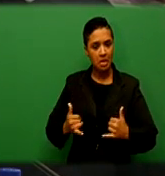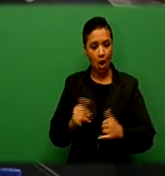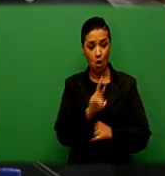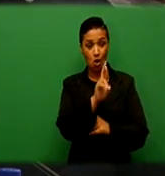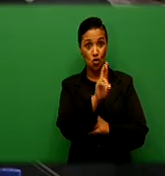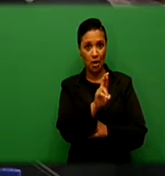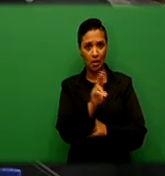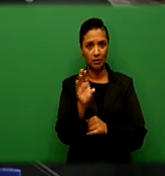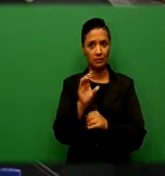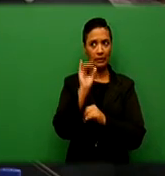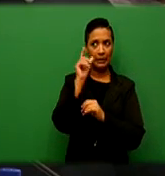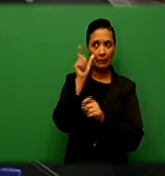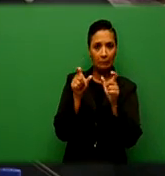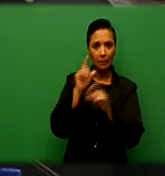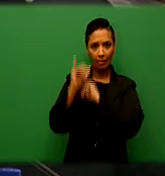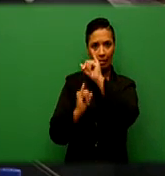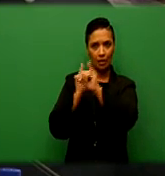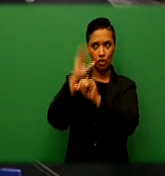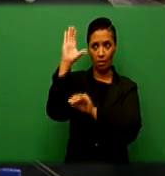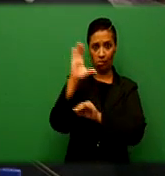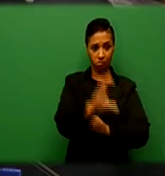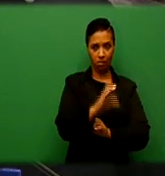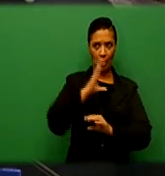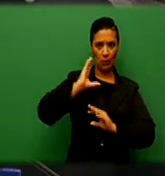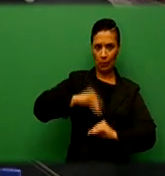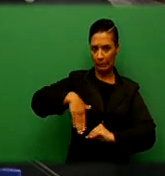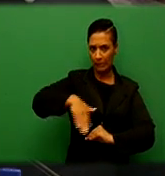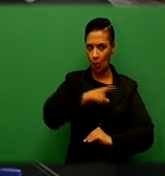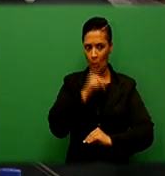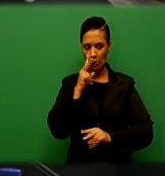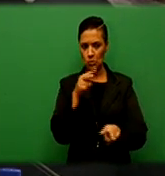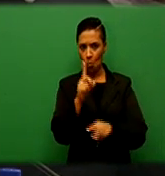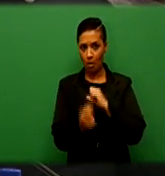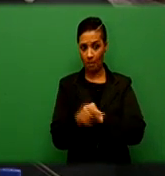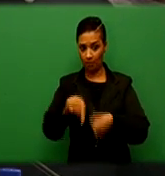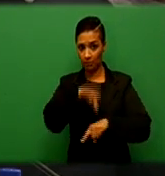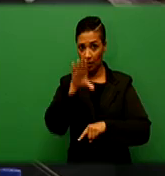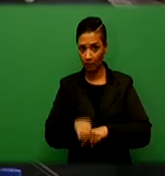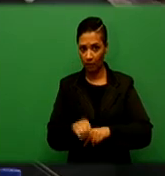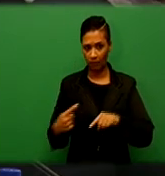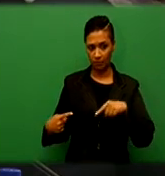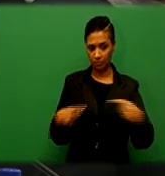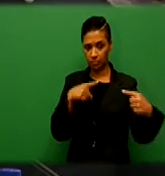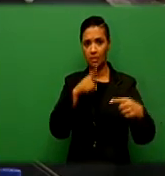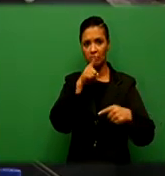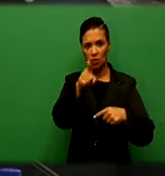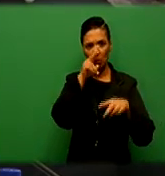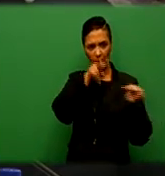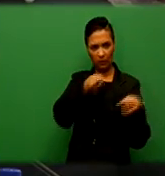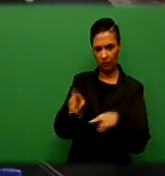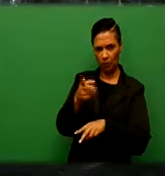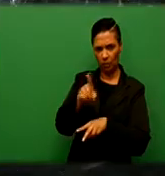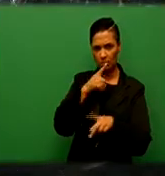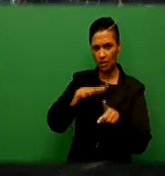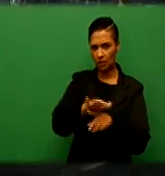business confidence, and capital flows to resolve these domestic political developments quickly and decisively?